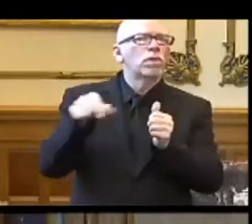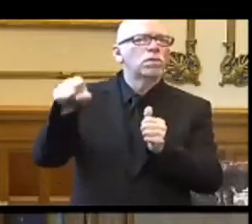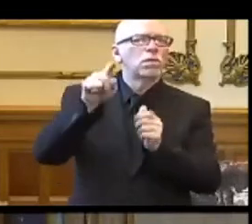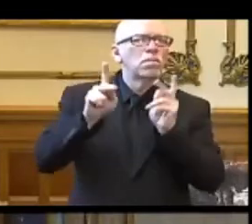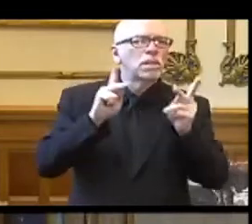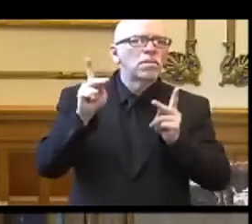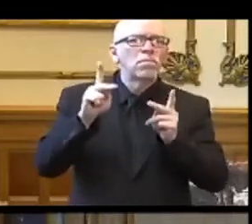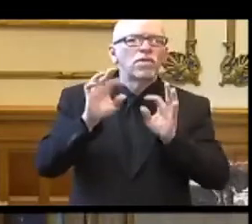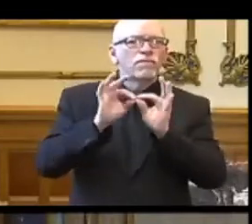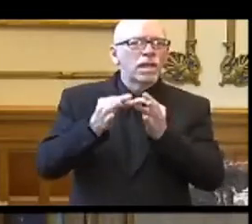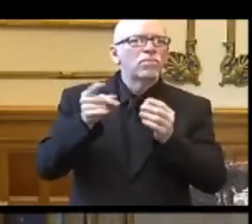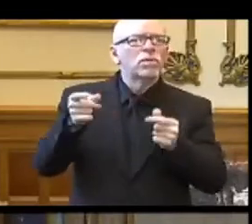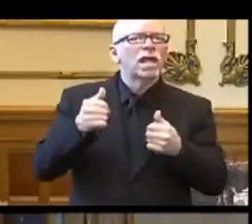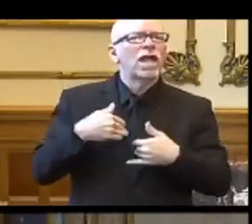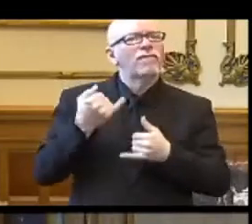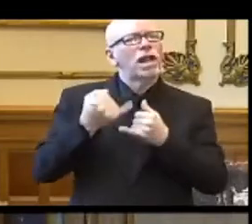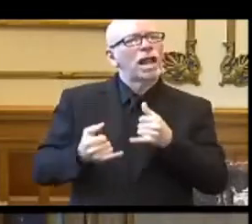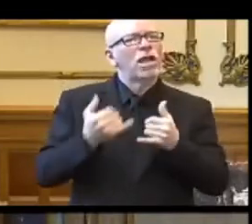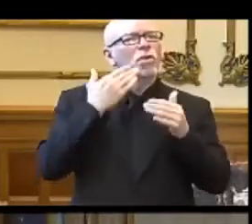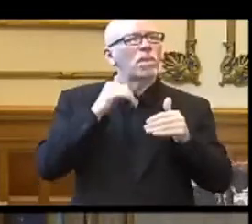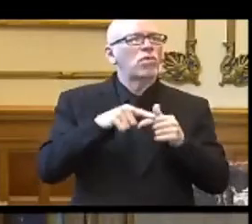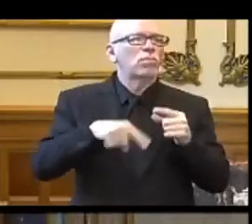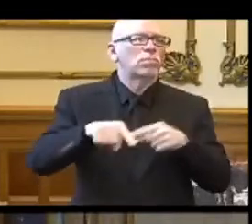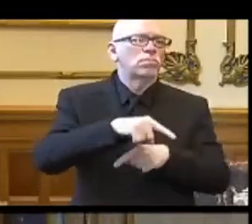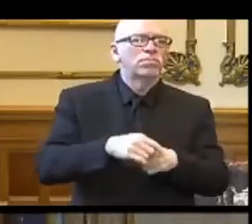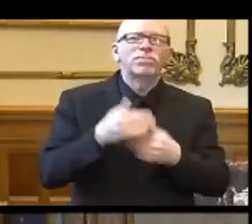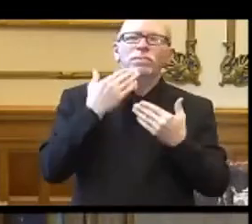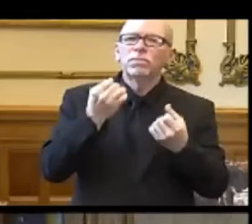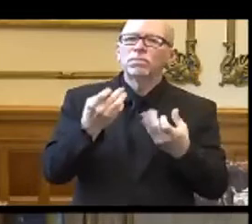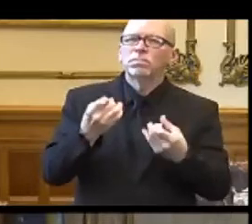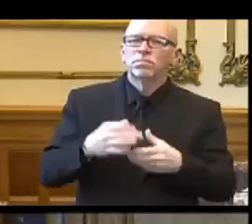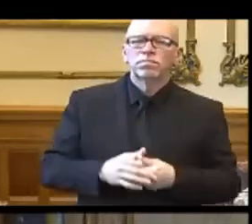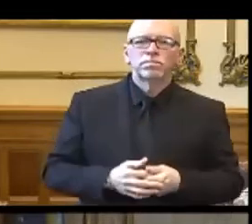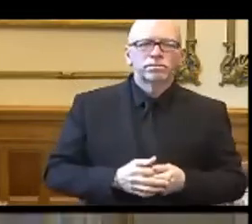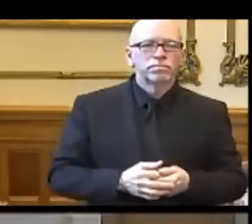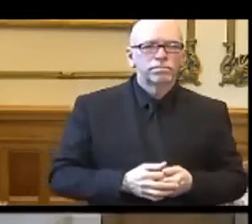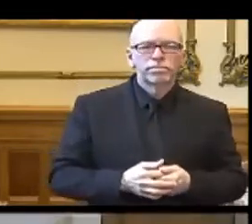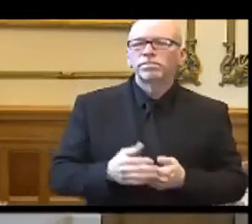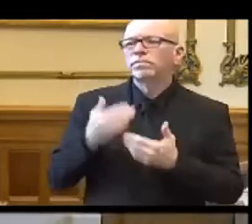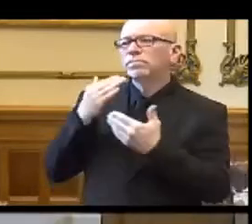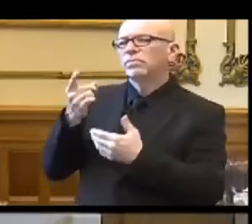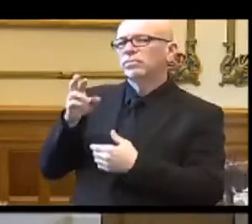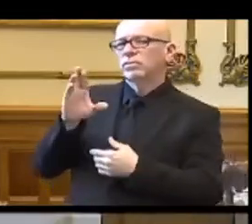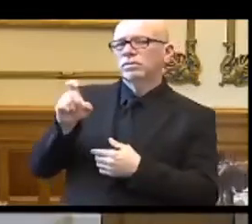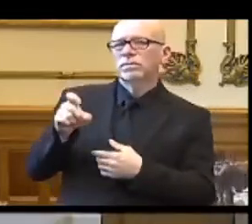can have this last gift. Thank you very much. Thank you, Dr. Box.